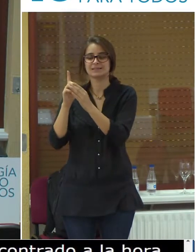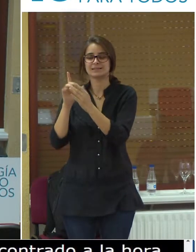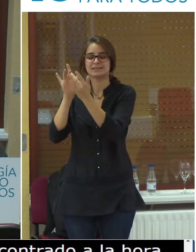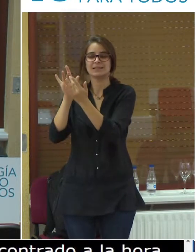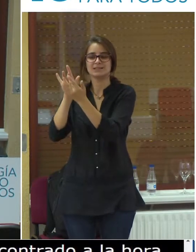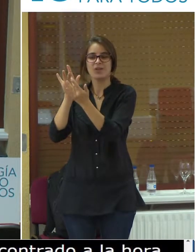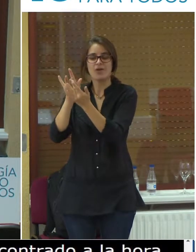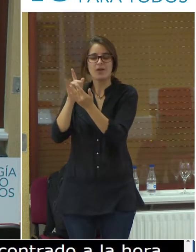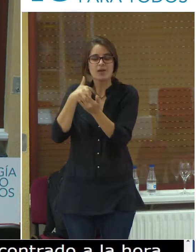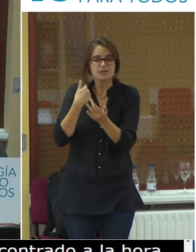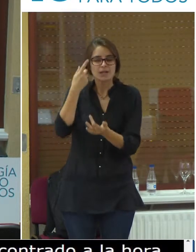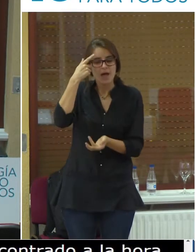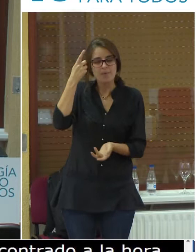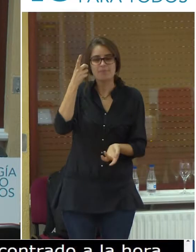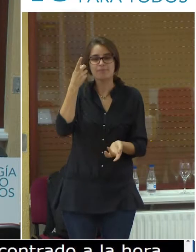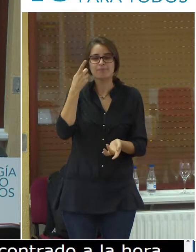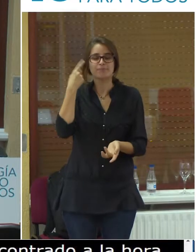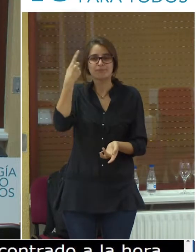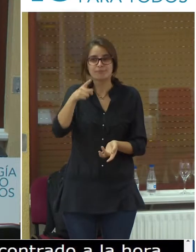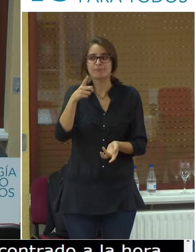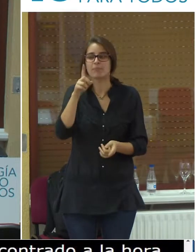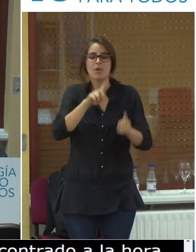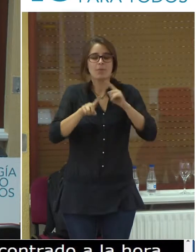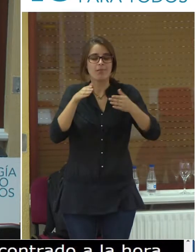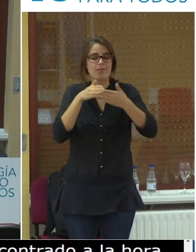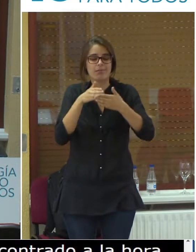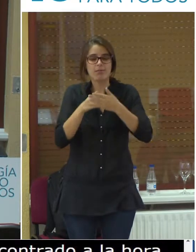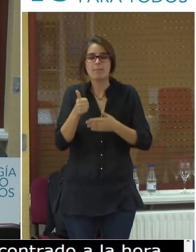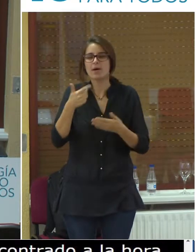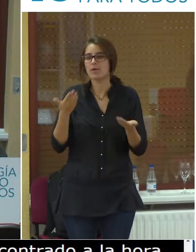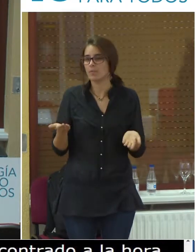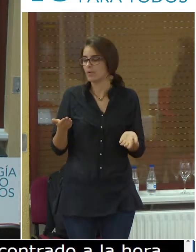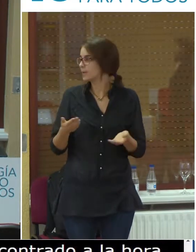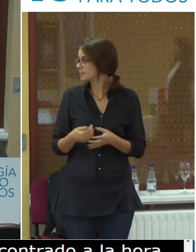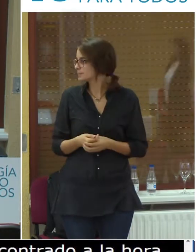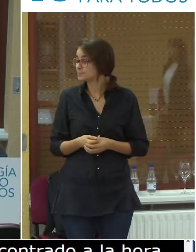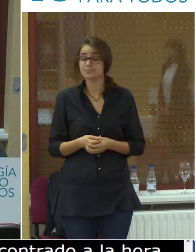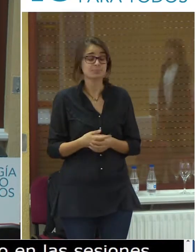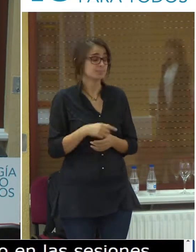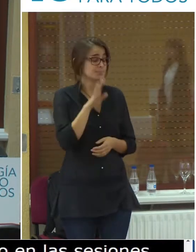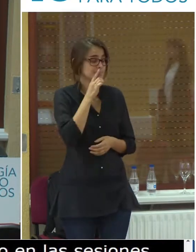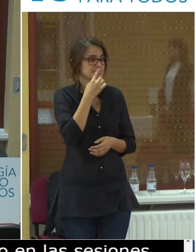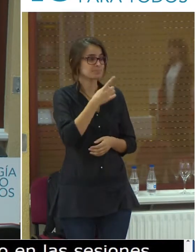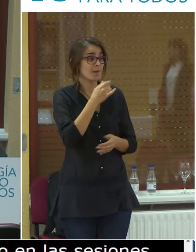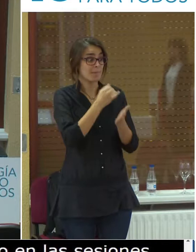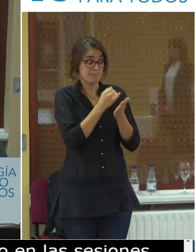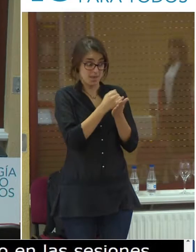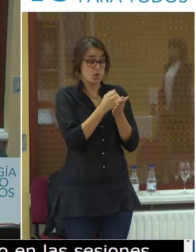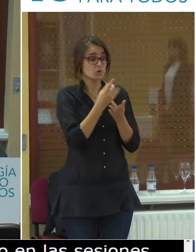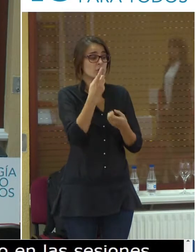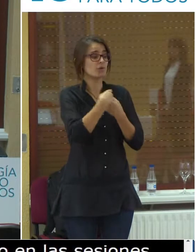what is the greatest hurdle you have encountered? Thank you. Well, 6